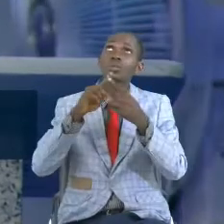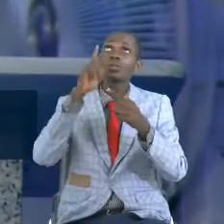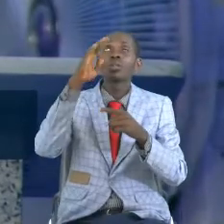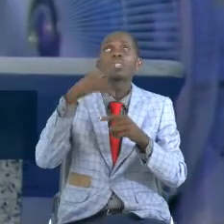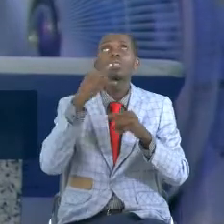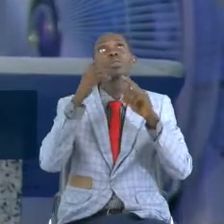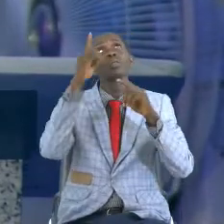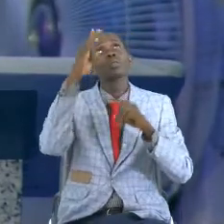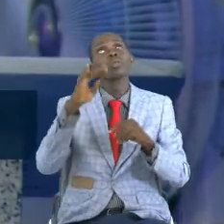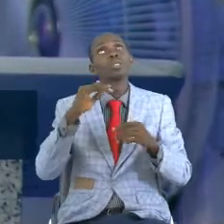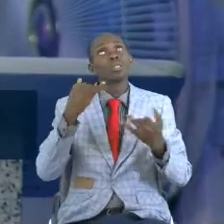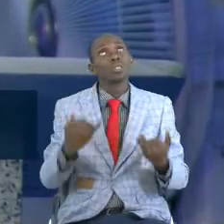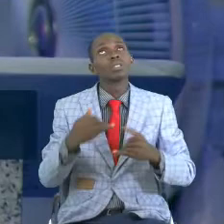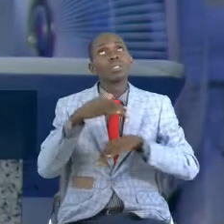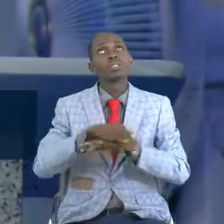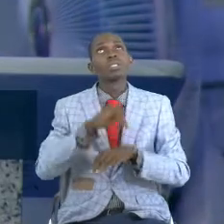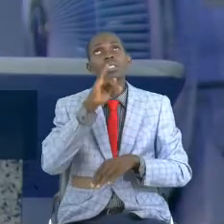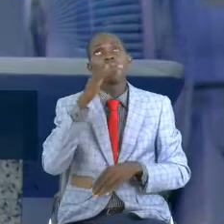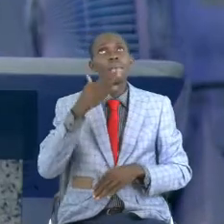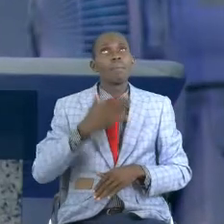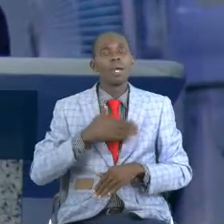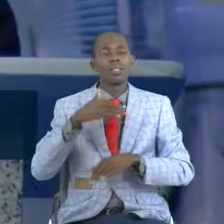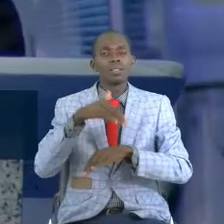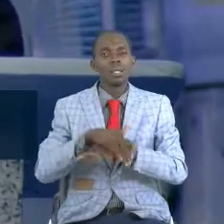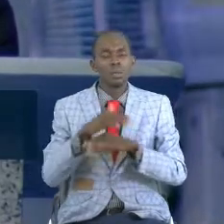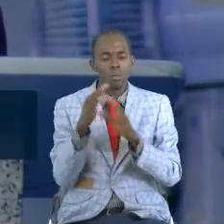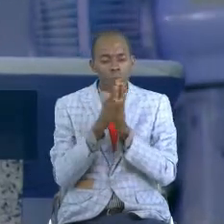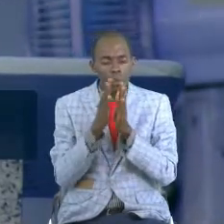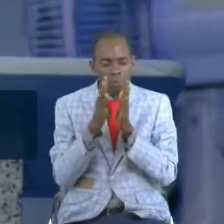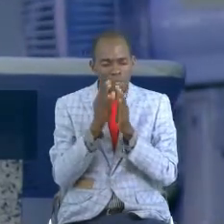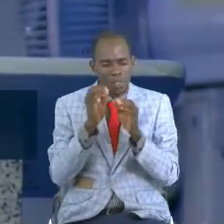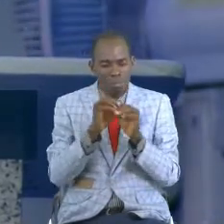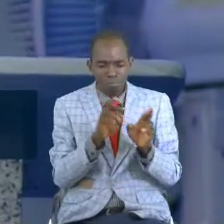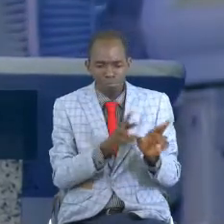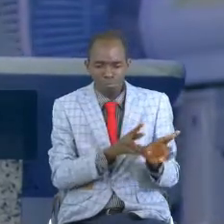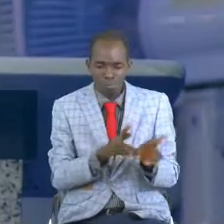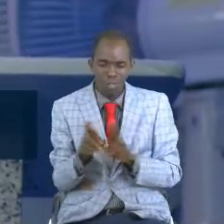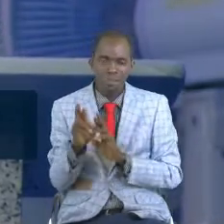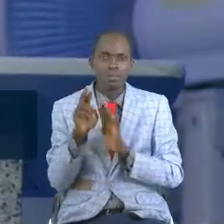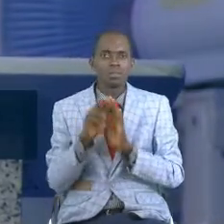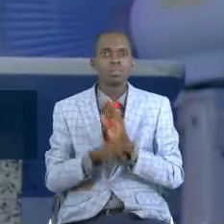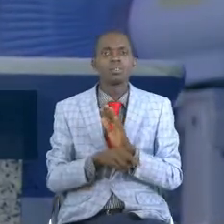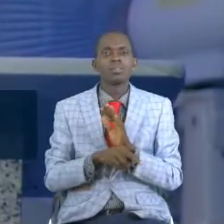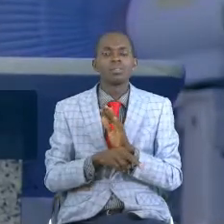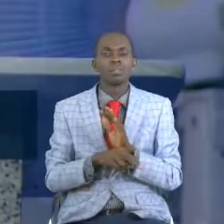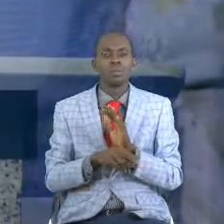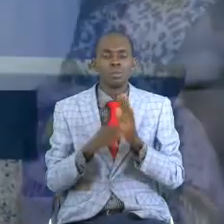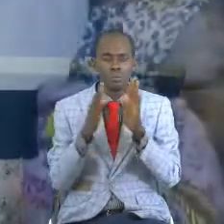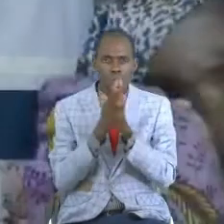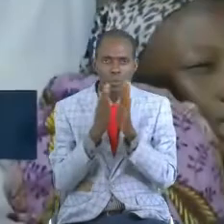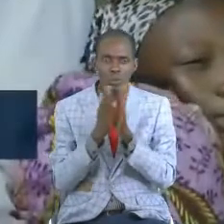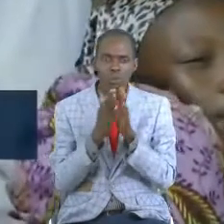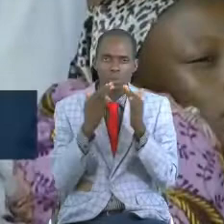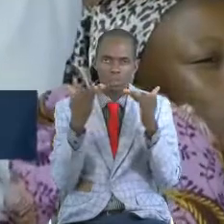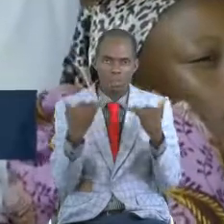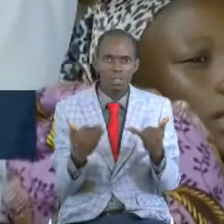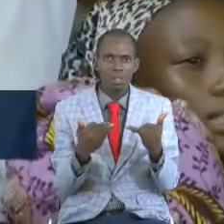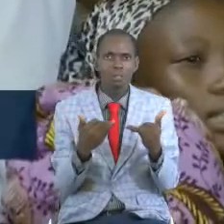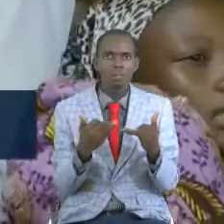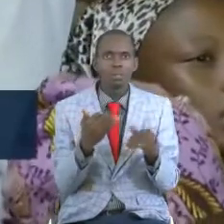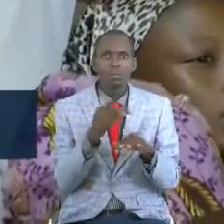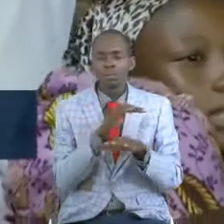to pray in readiness. Supervisors who are waiting for you, signal to me. You have